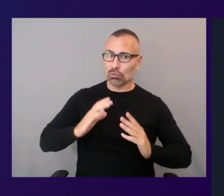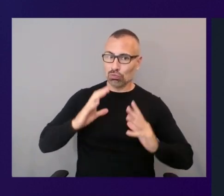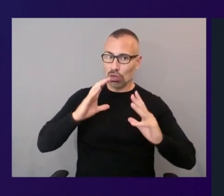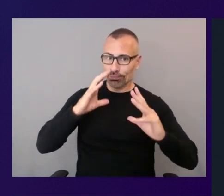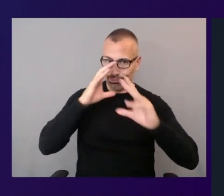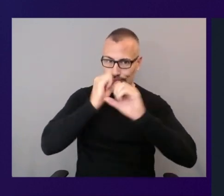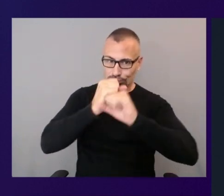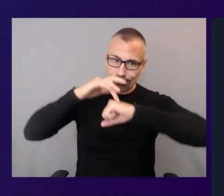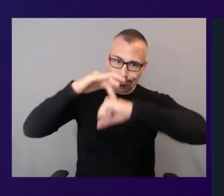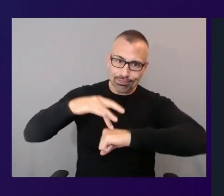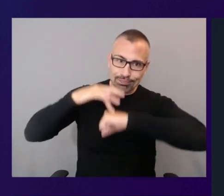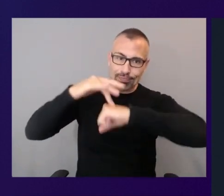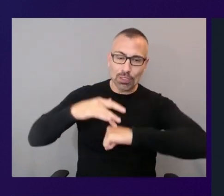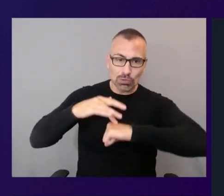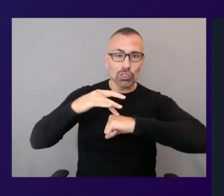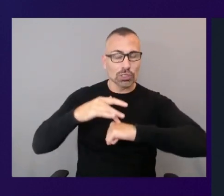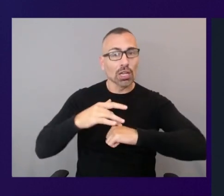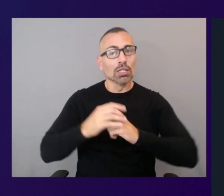on customer obsession.